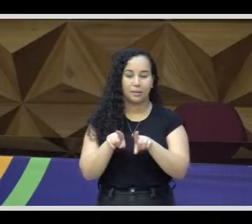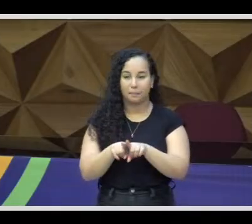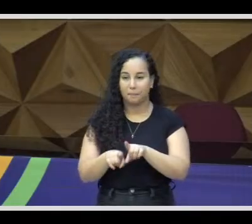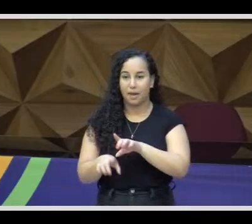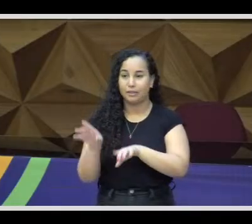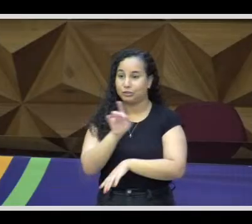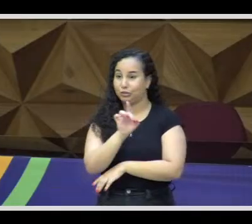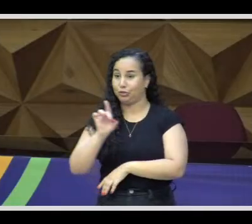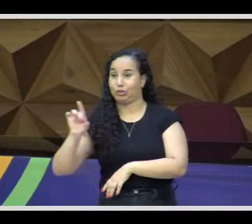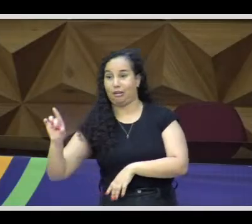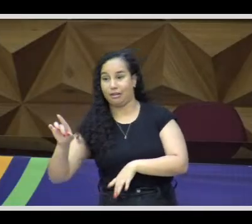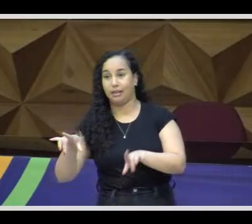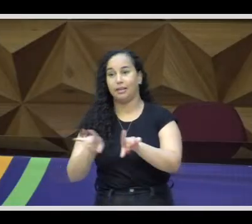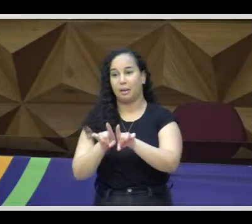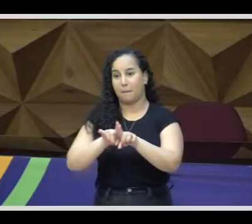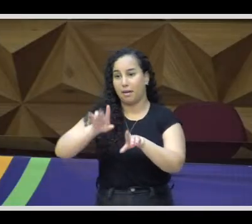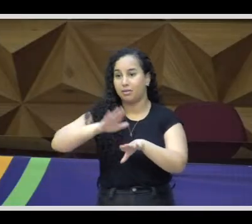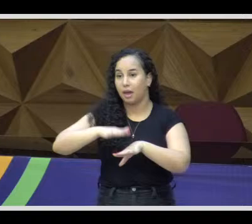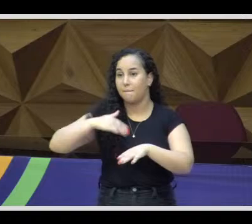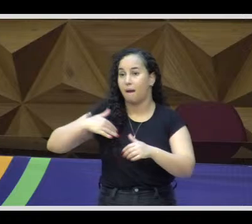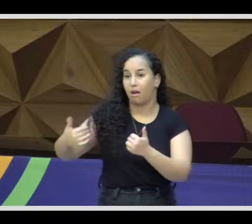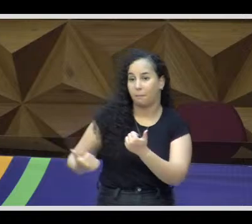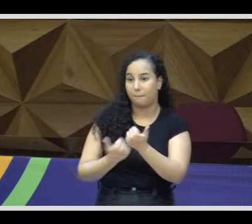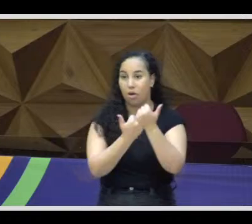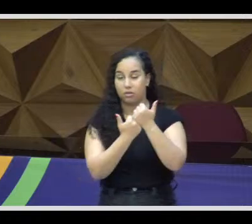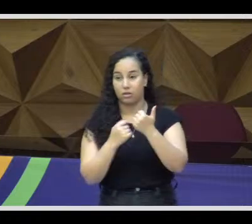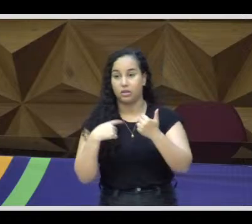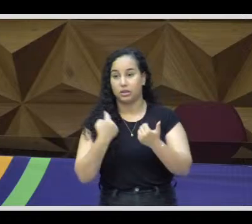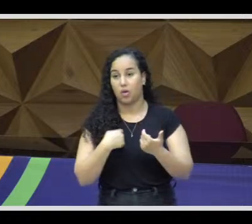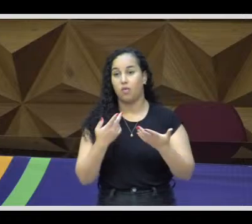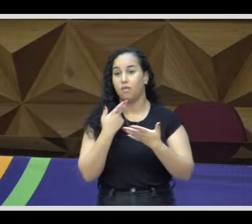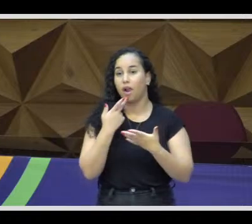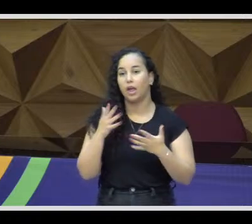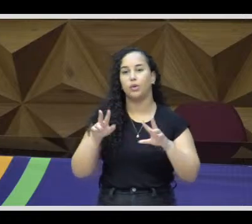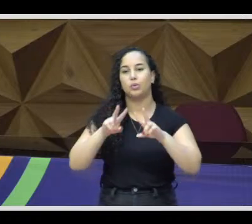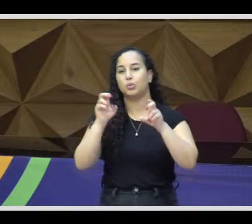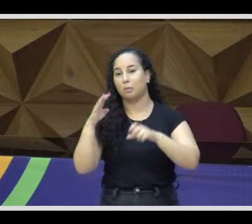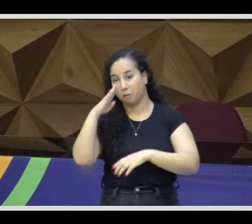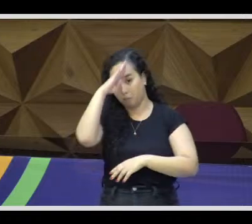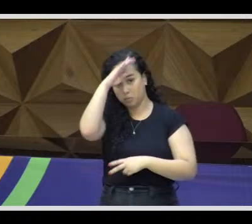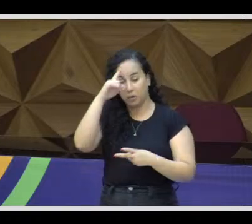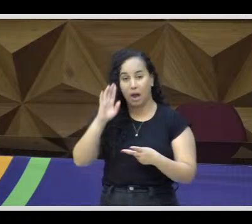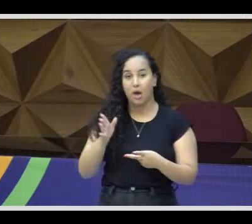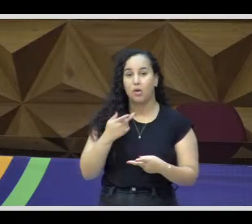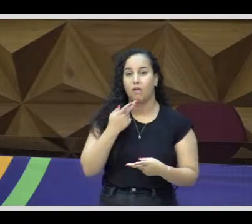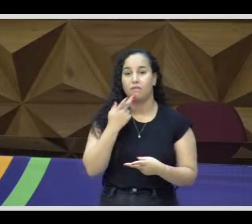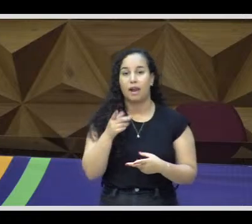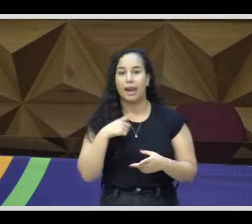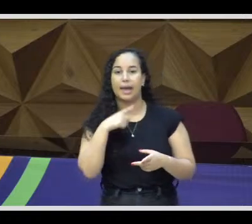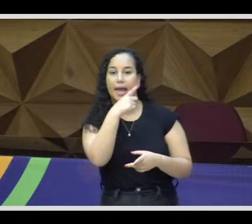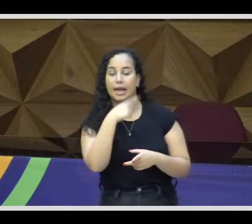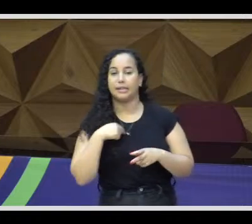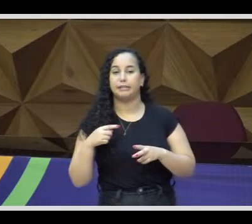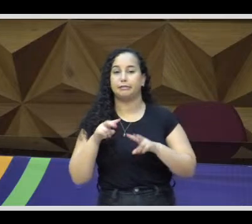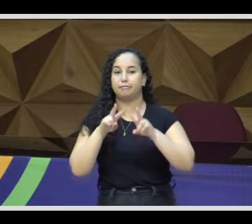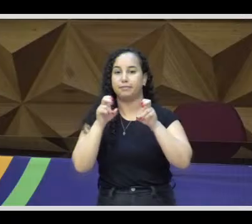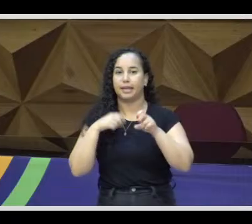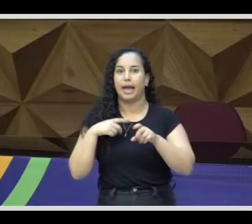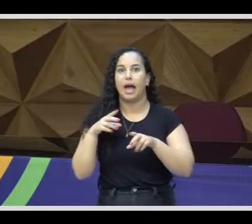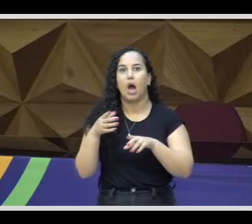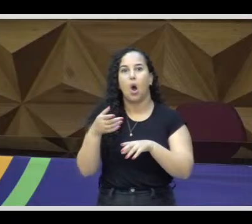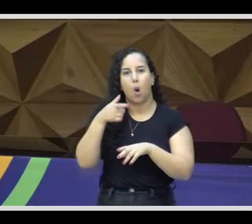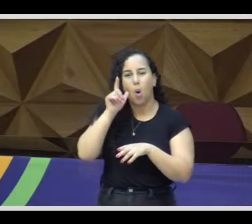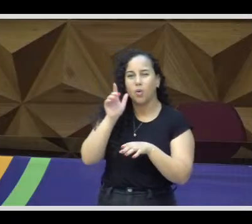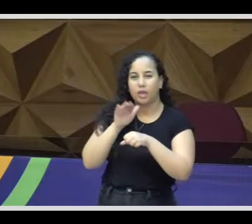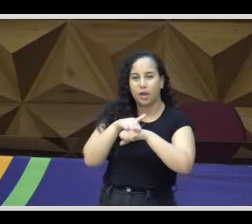the most supporters of you. And here I'm talking about Bolsonaro. I just run this analysis last night, so